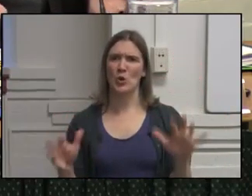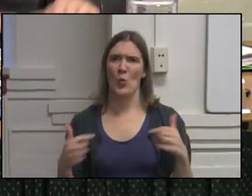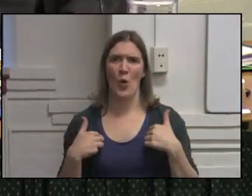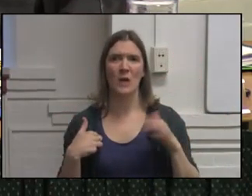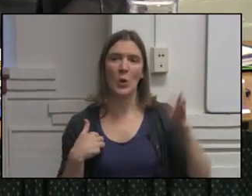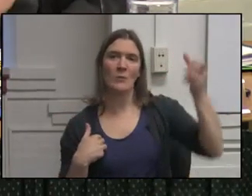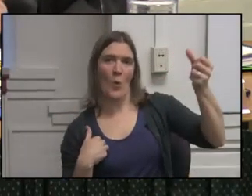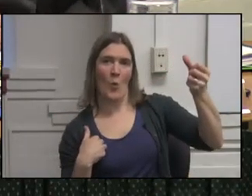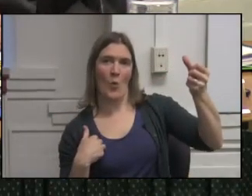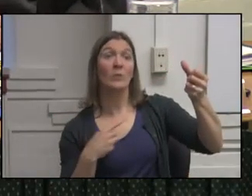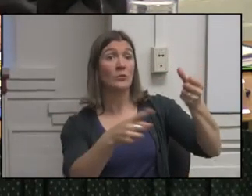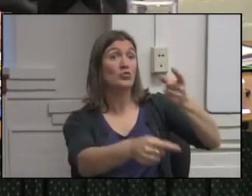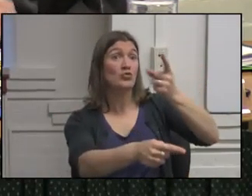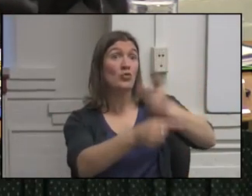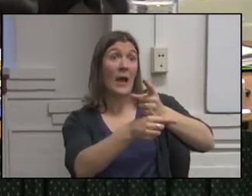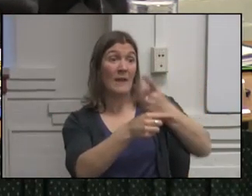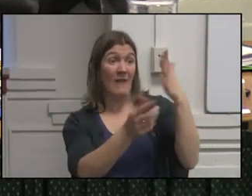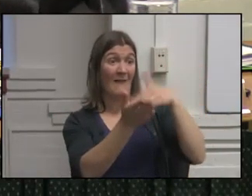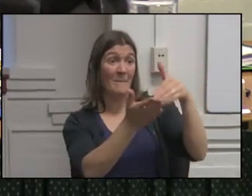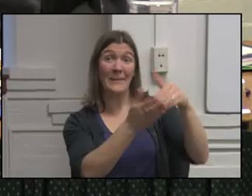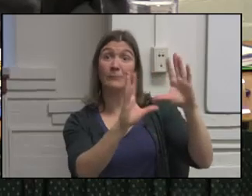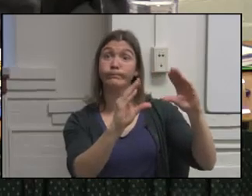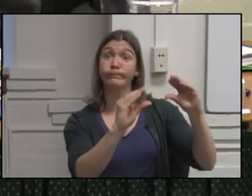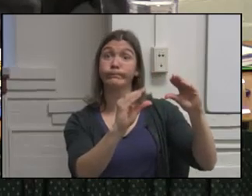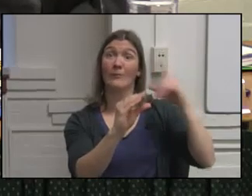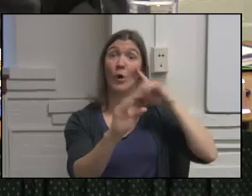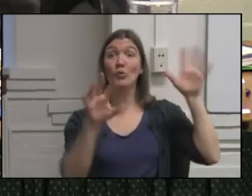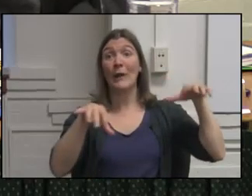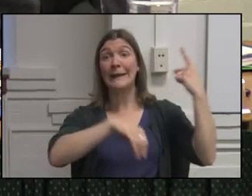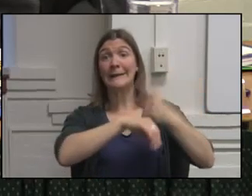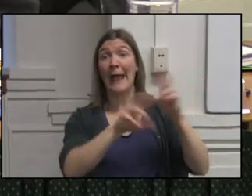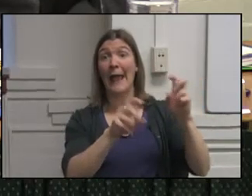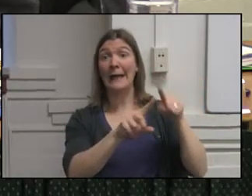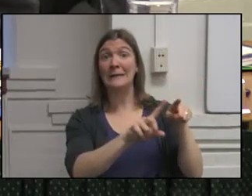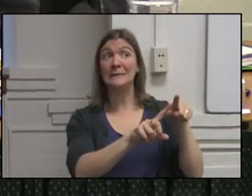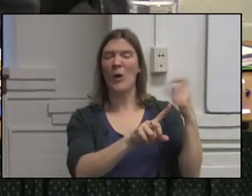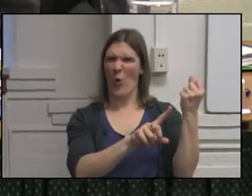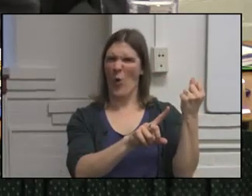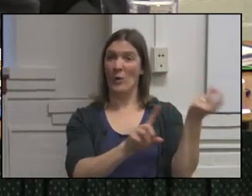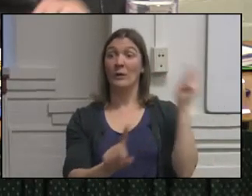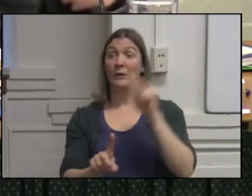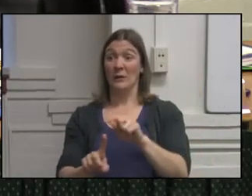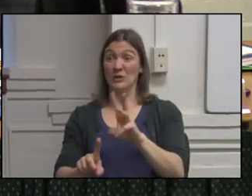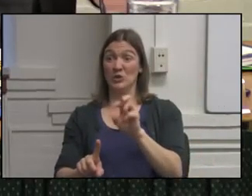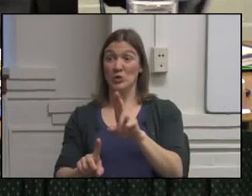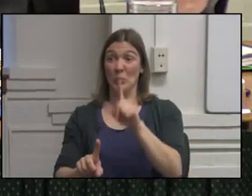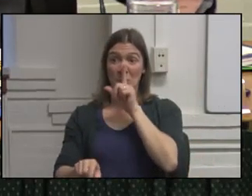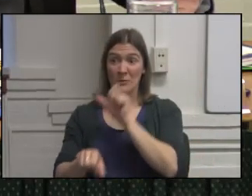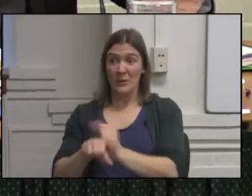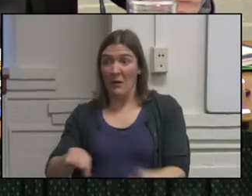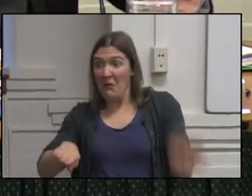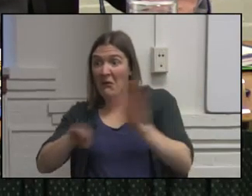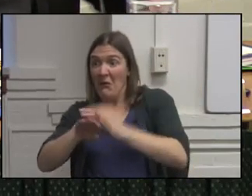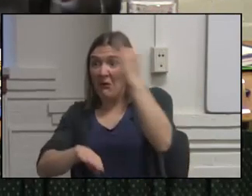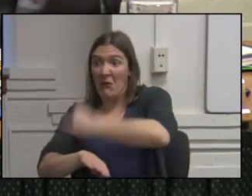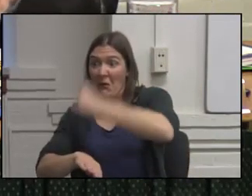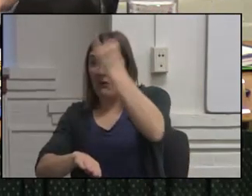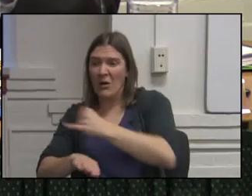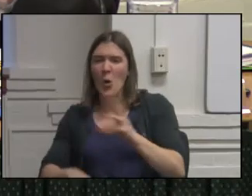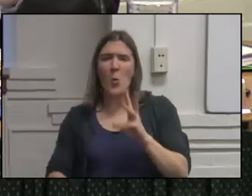So you accurately stated that the increase on the sewer side has been significant in the last 5 years, less so on the water